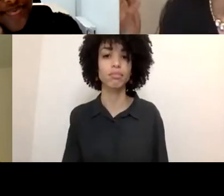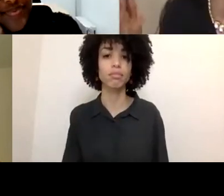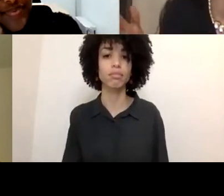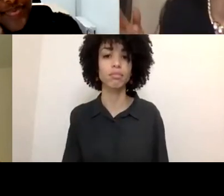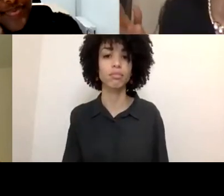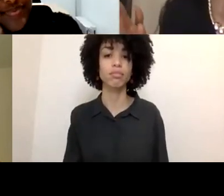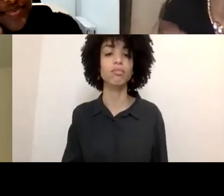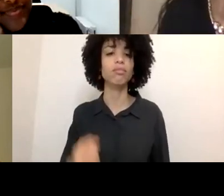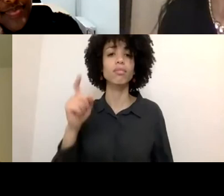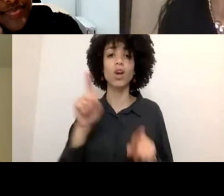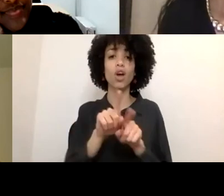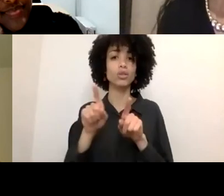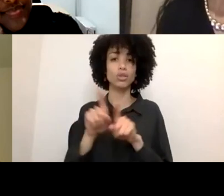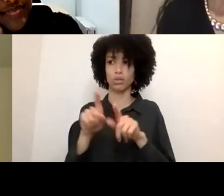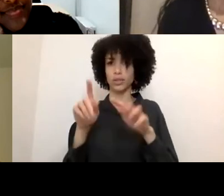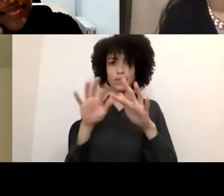is diversity for?